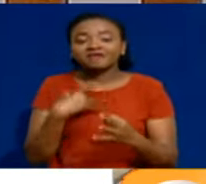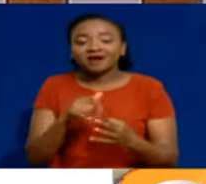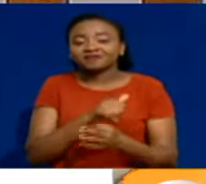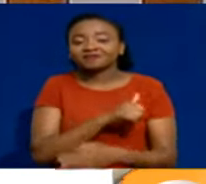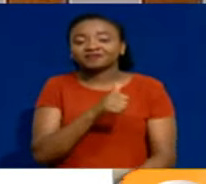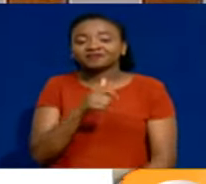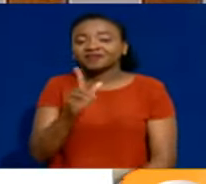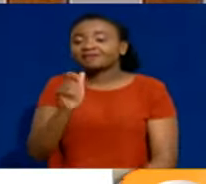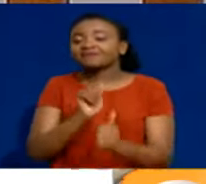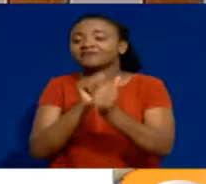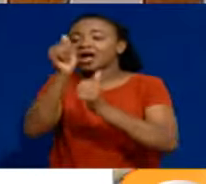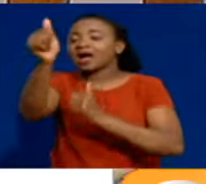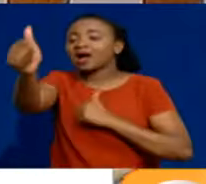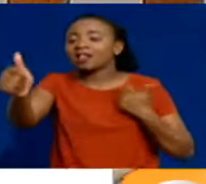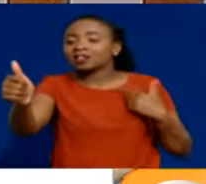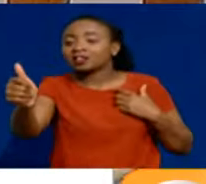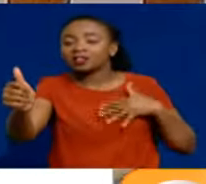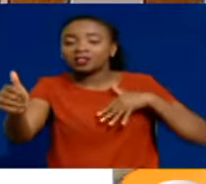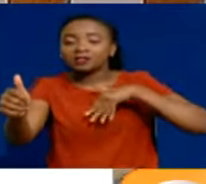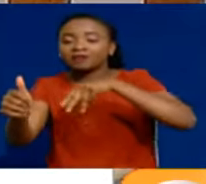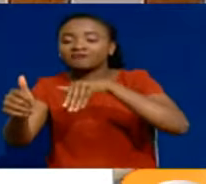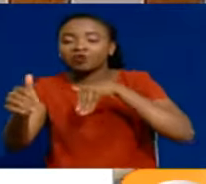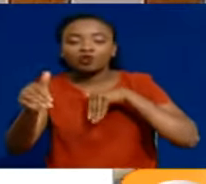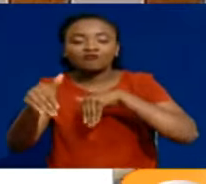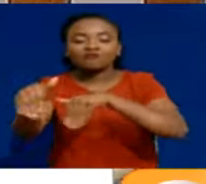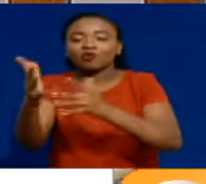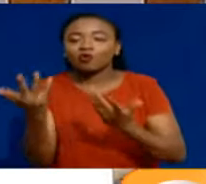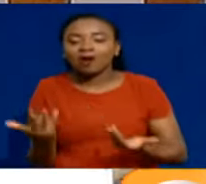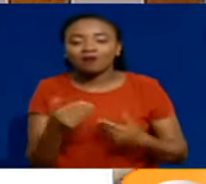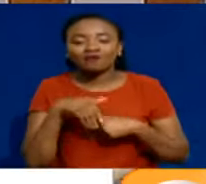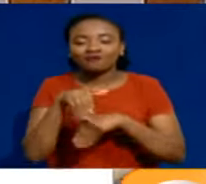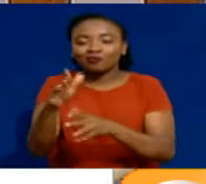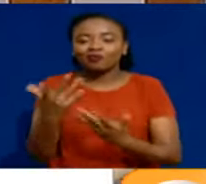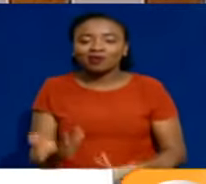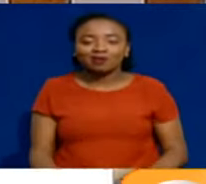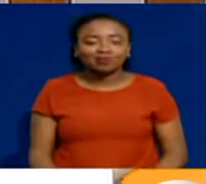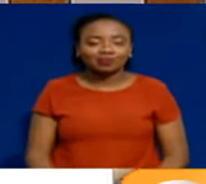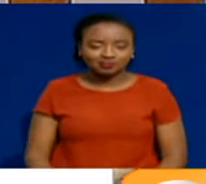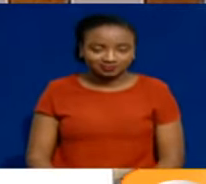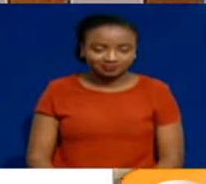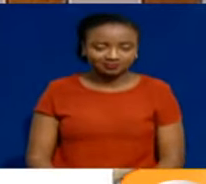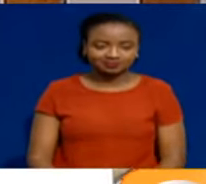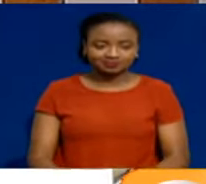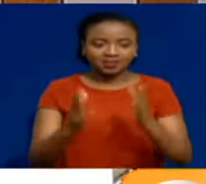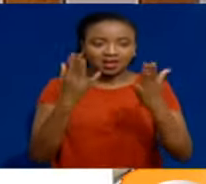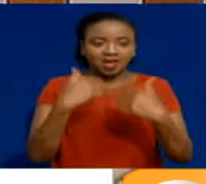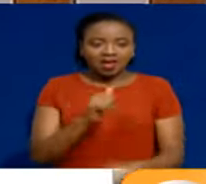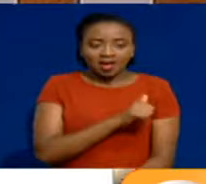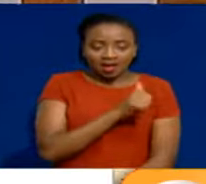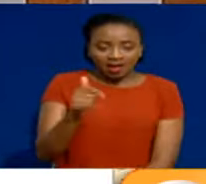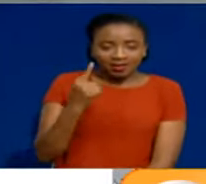330 kilometers away, how will they be able to catch them? It's up to them. That's a question we need to ask them.